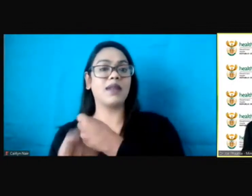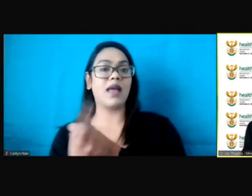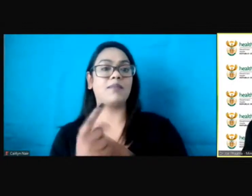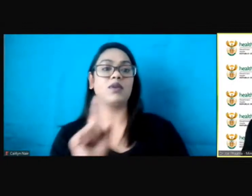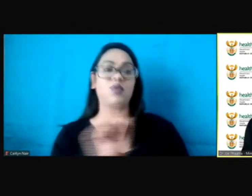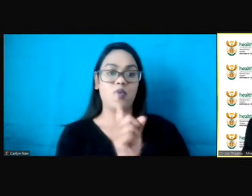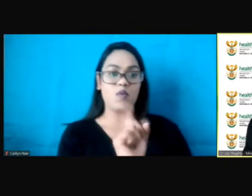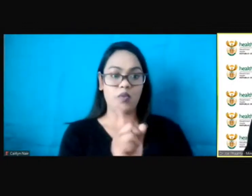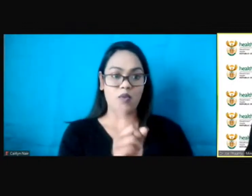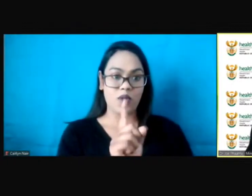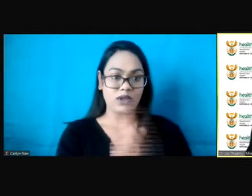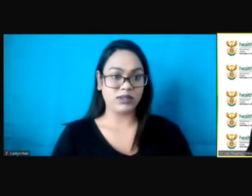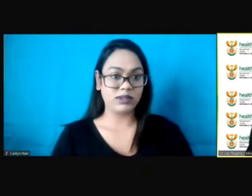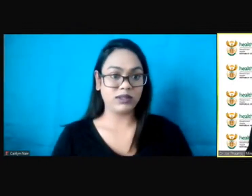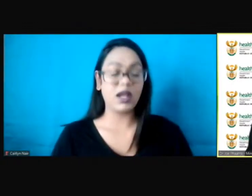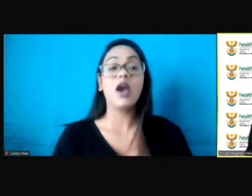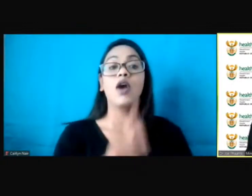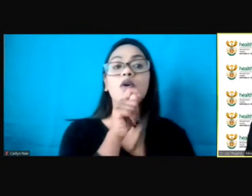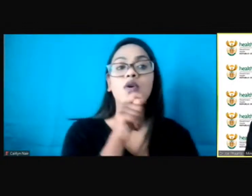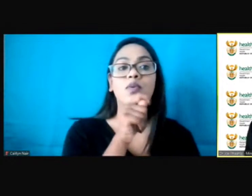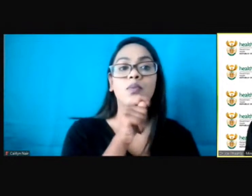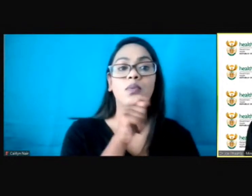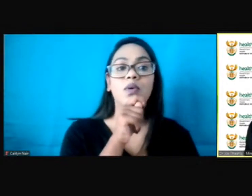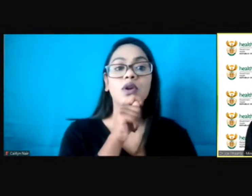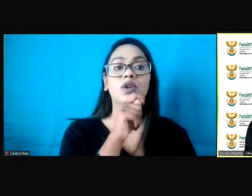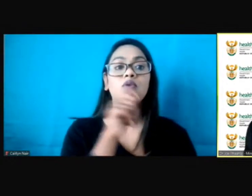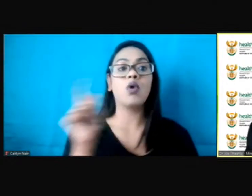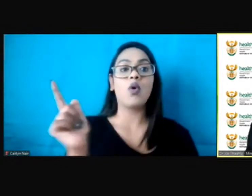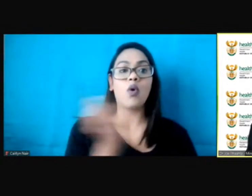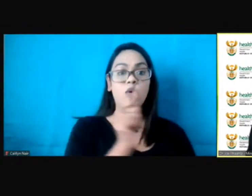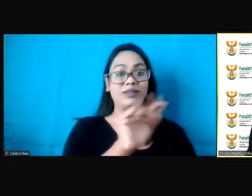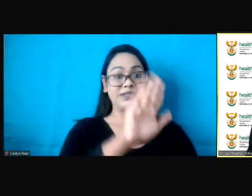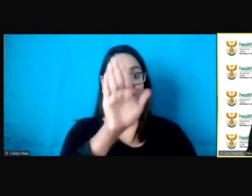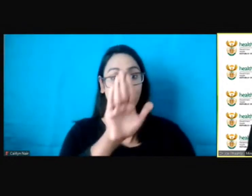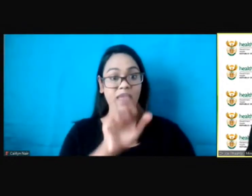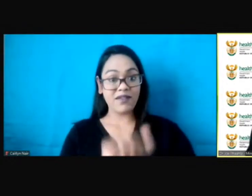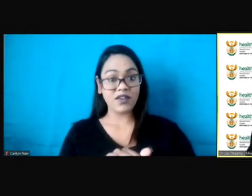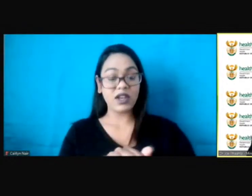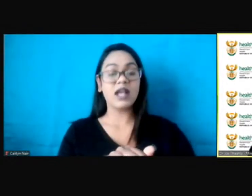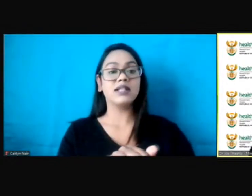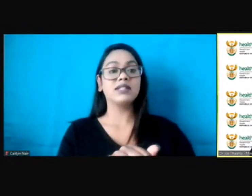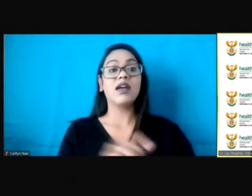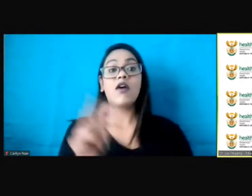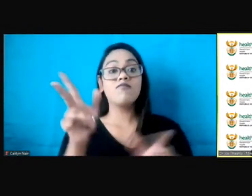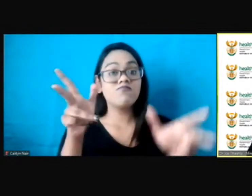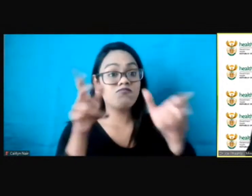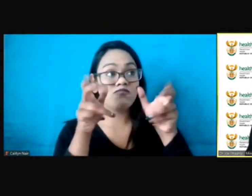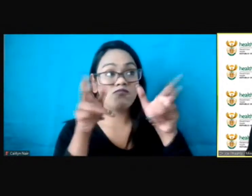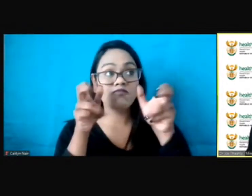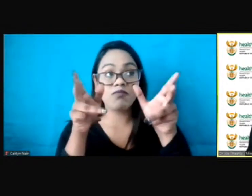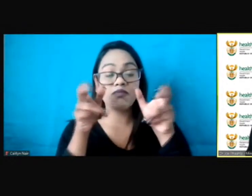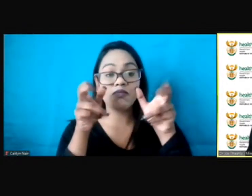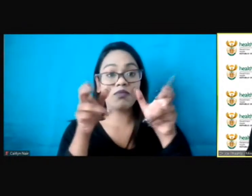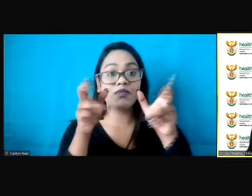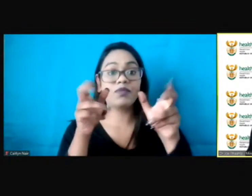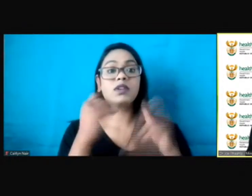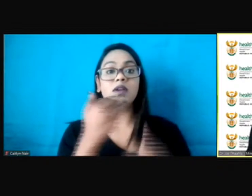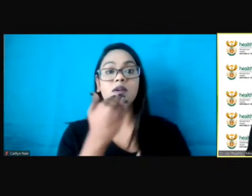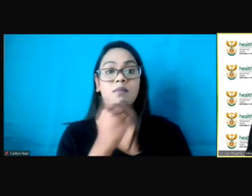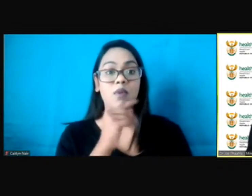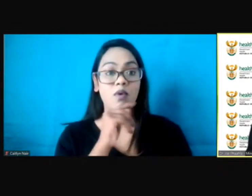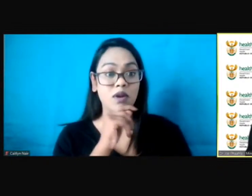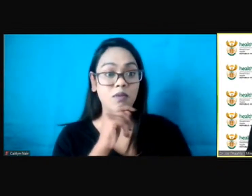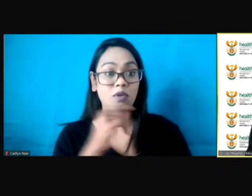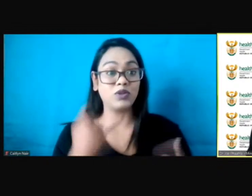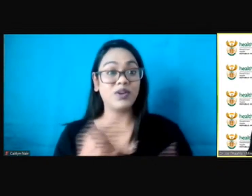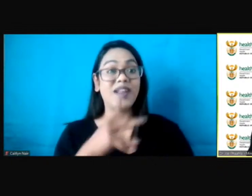season. Good morning to all South Africans, viewers and listeners. This today, as we talk to you, is Friday